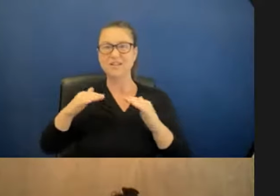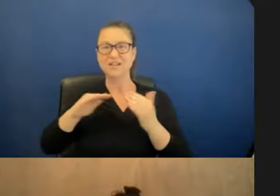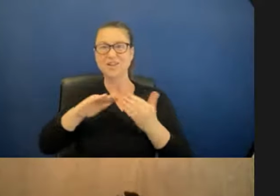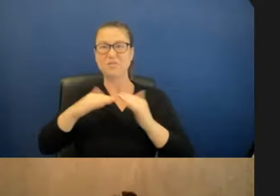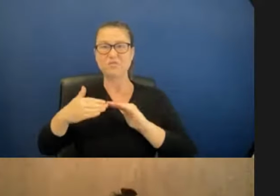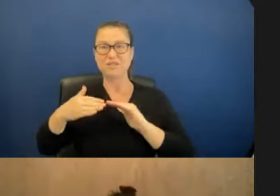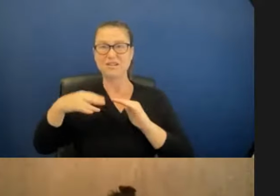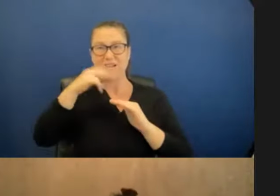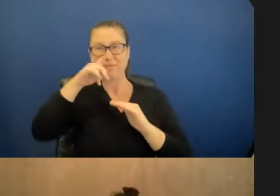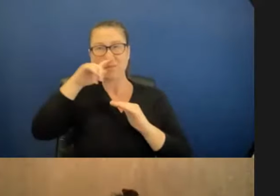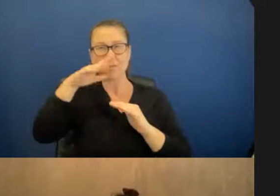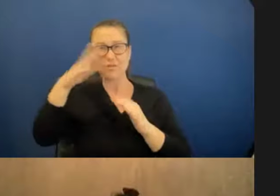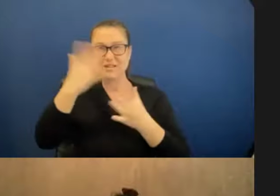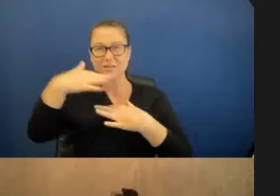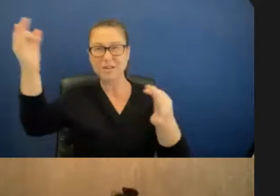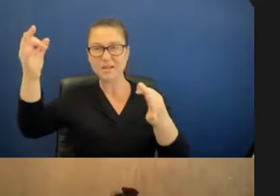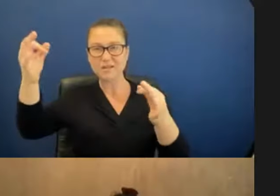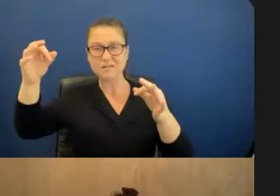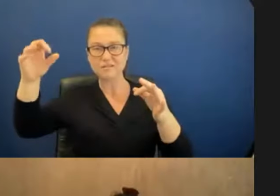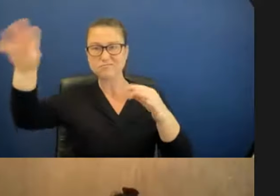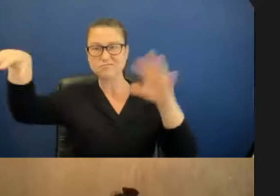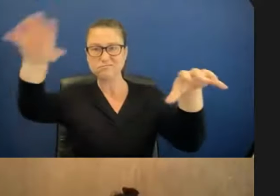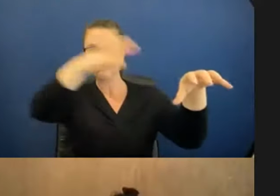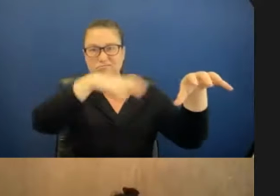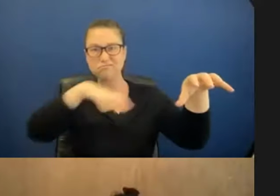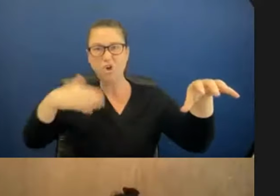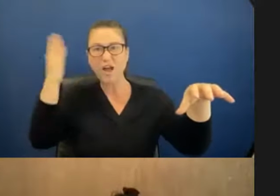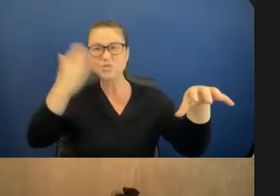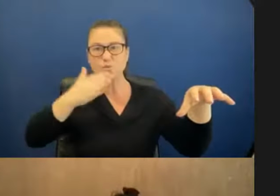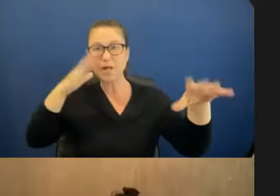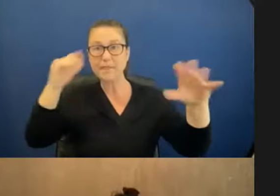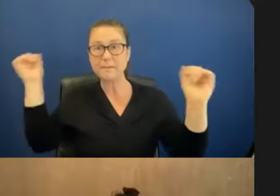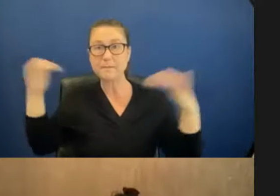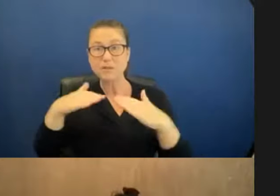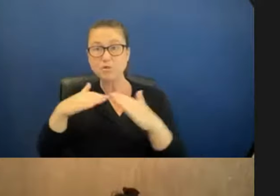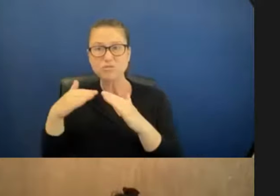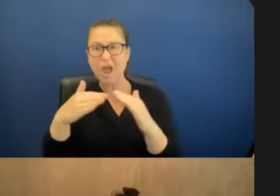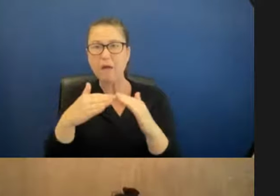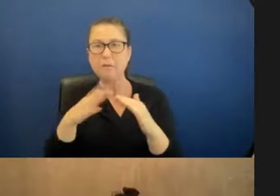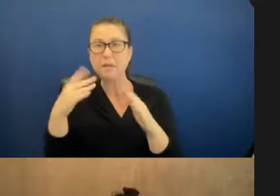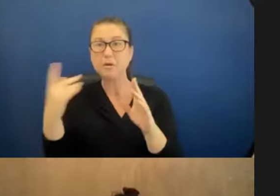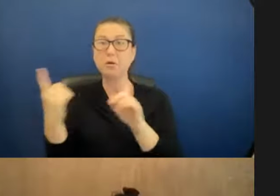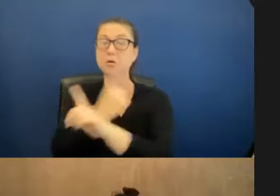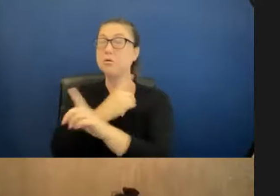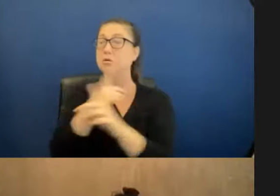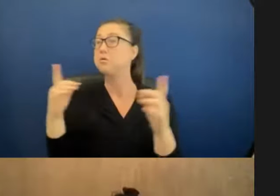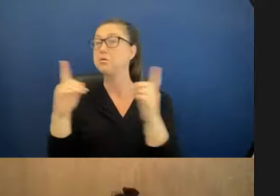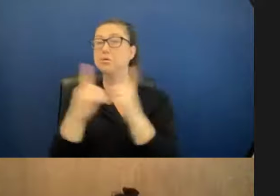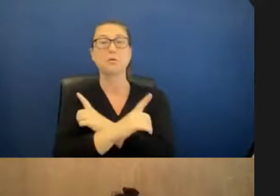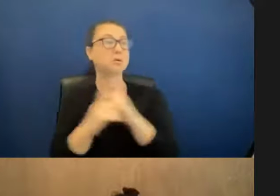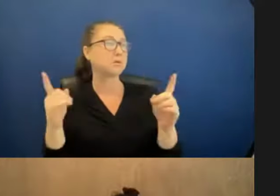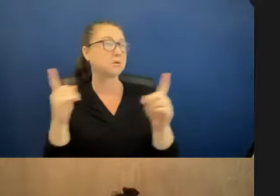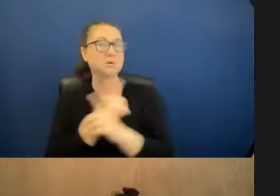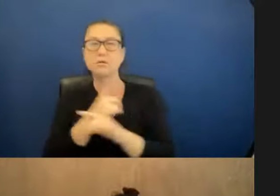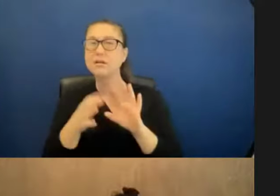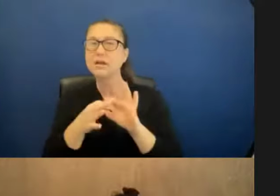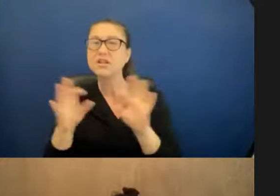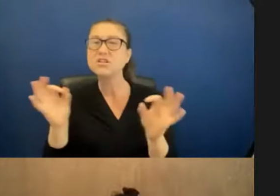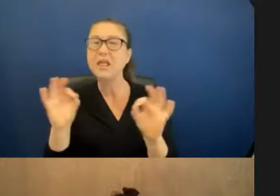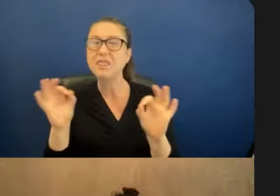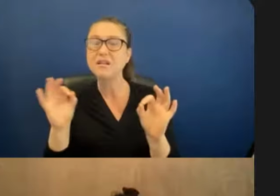high schools and then coming back to a town where they no longer connect, they might sort of pass each other on the school bus route and that's about